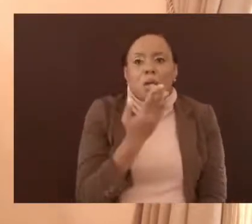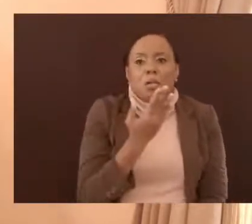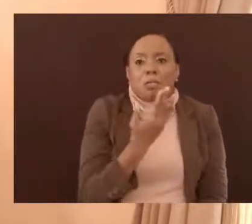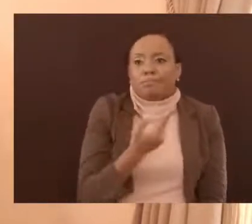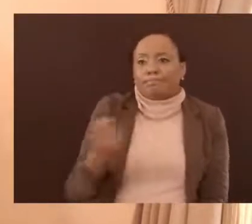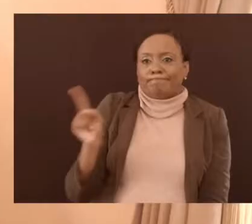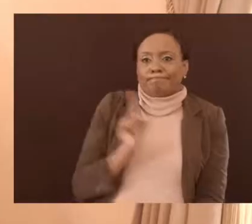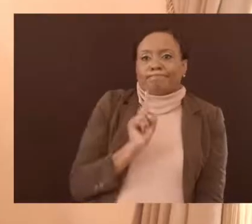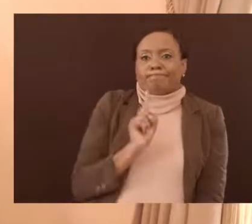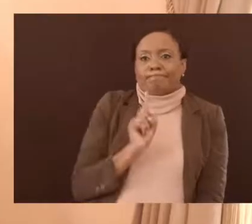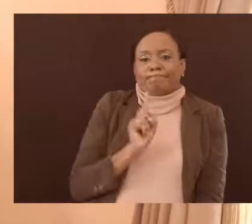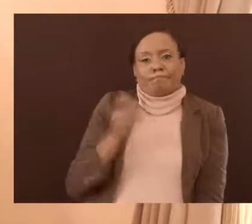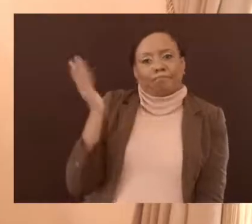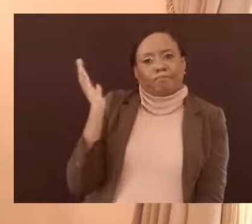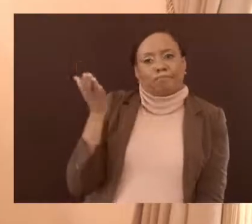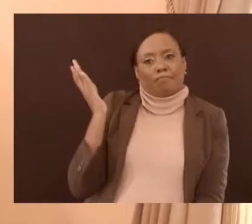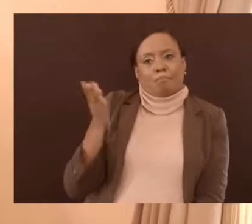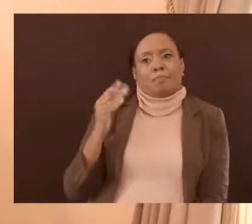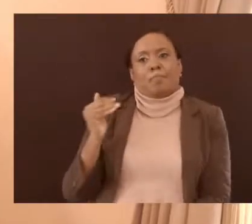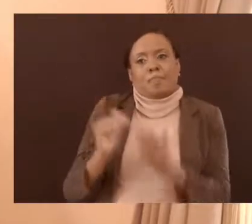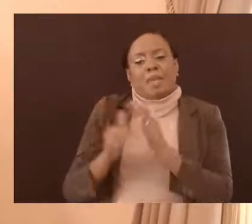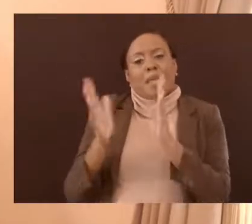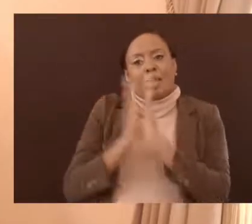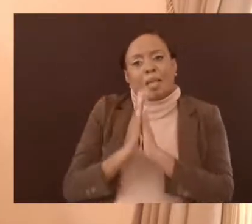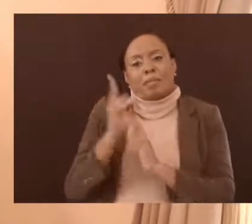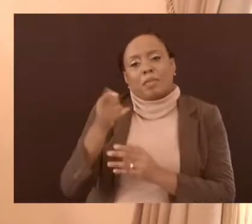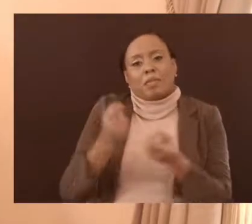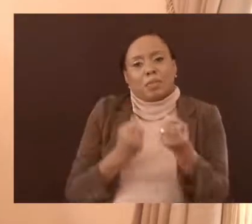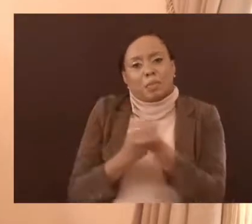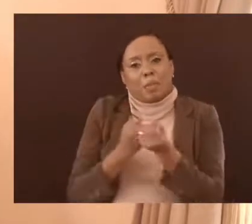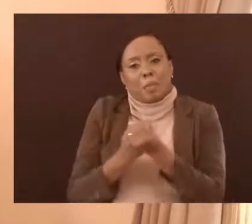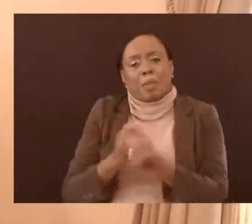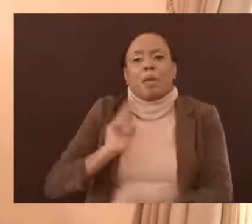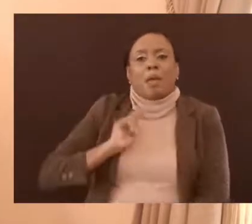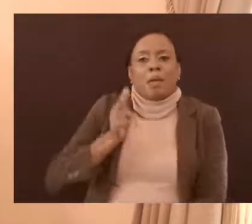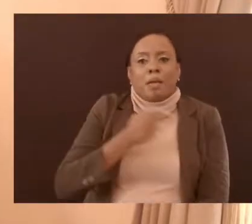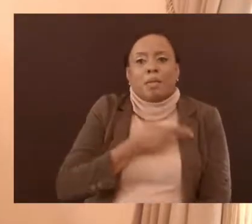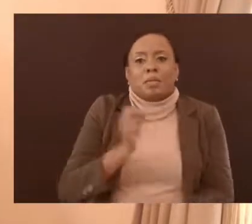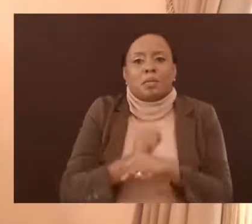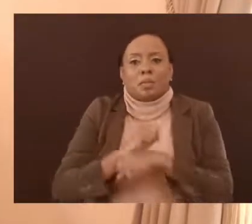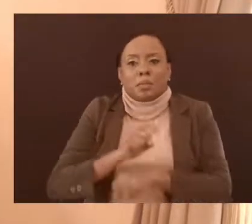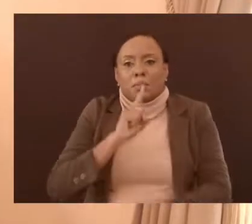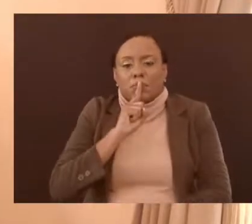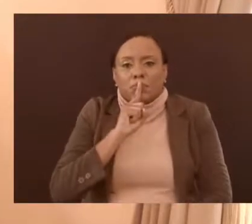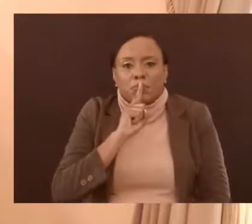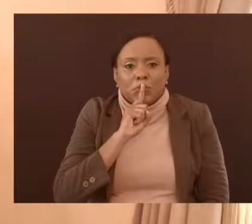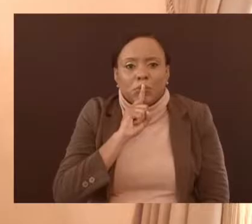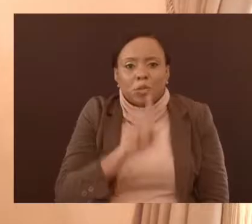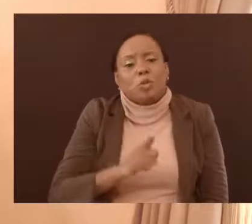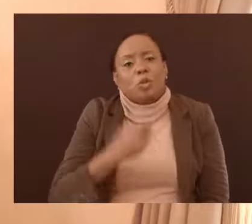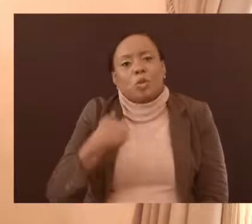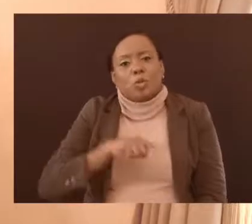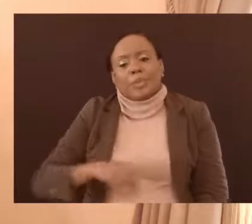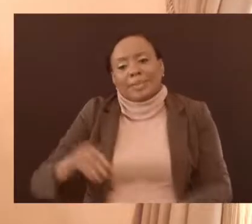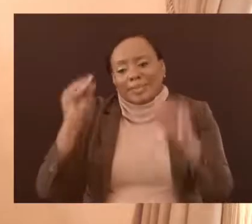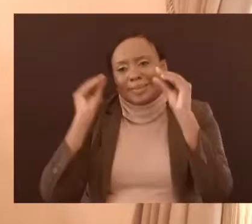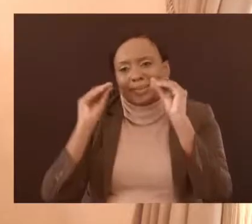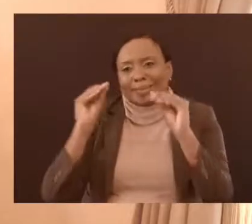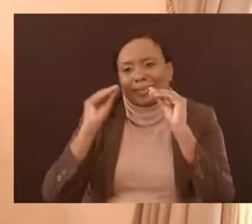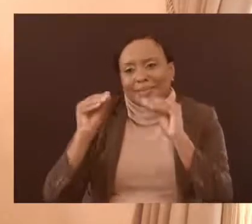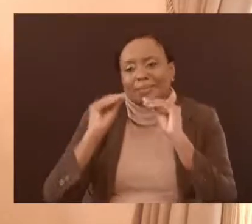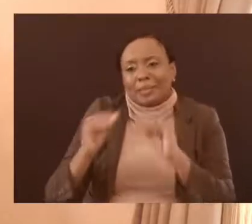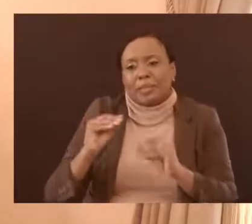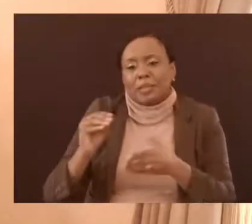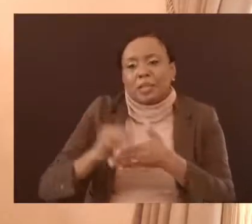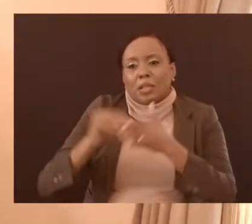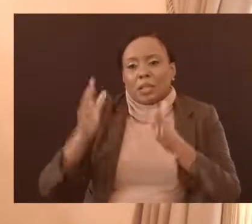seek your support in terms of ensuring that we can provide for the education of our children and the